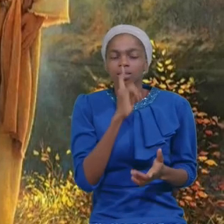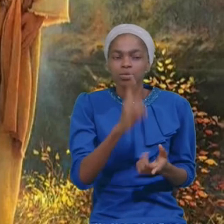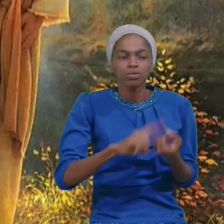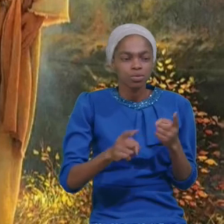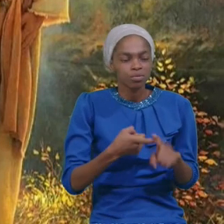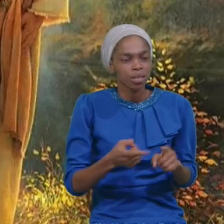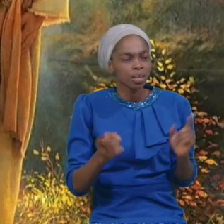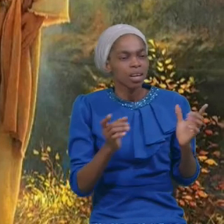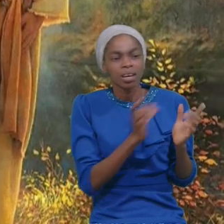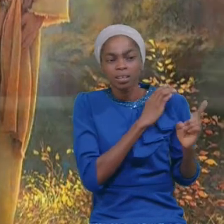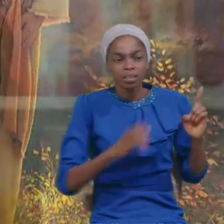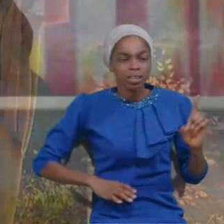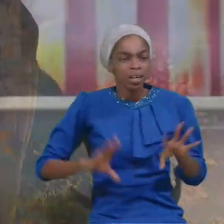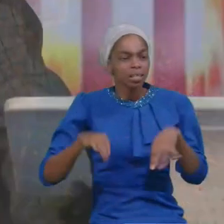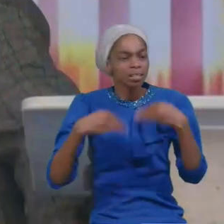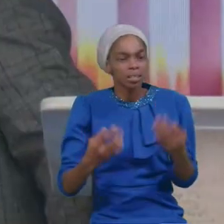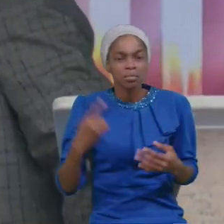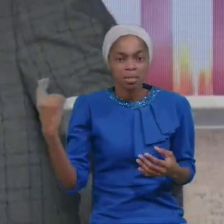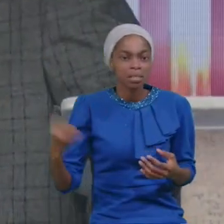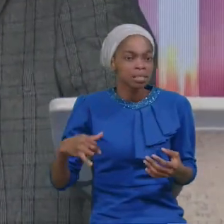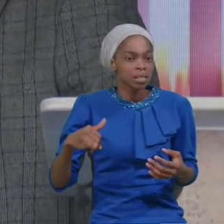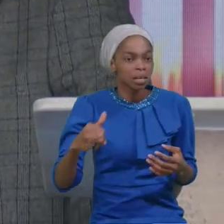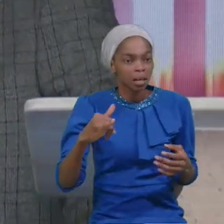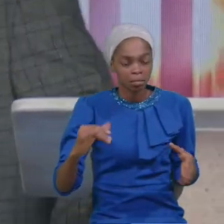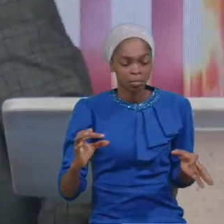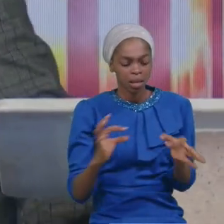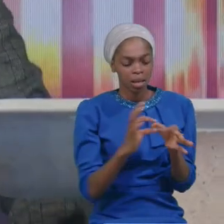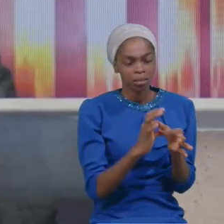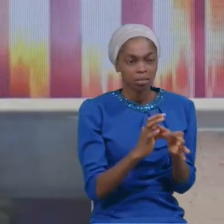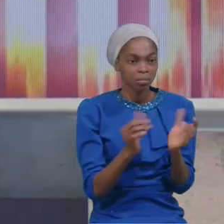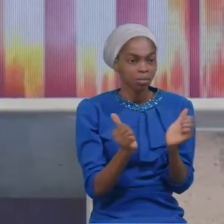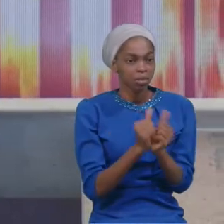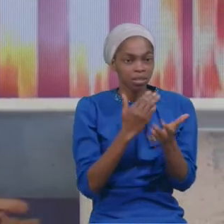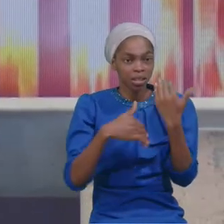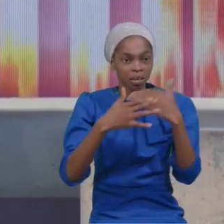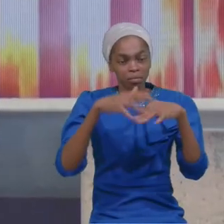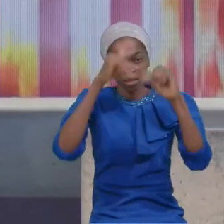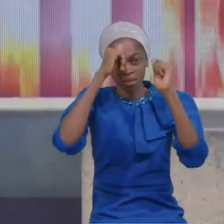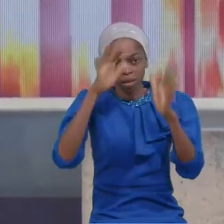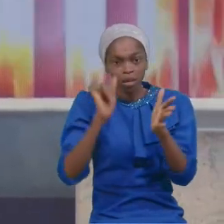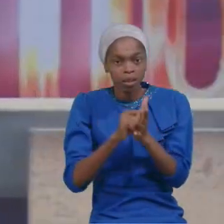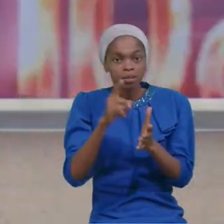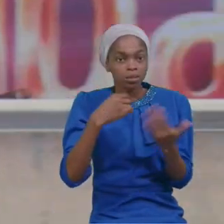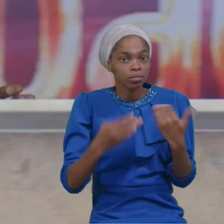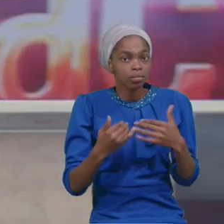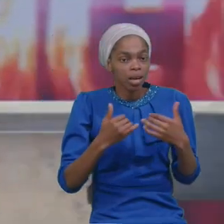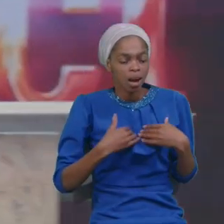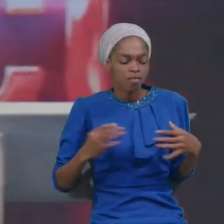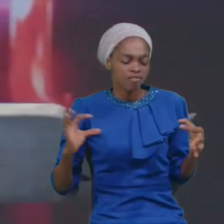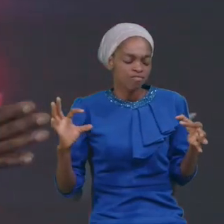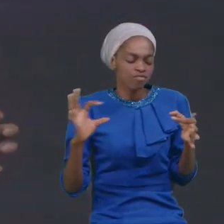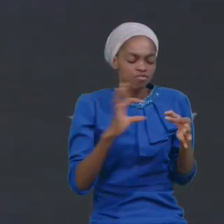you may have reconciliation and connection with the Heavenly Father. That's the real friend. It says,